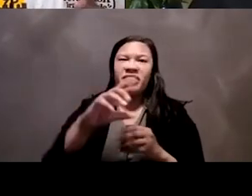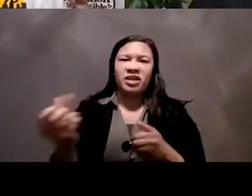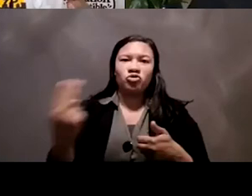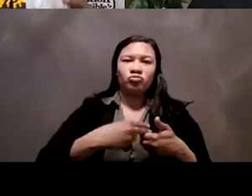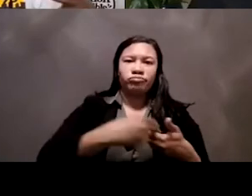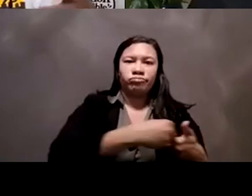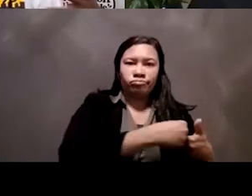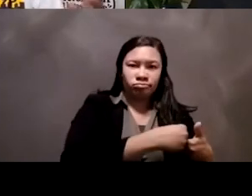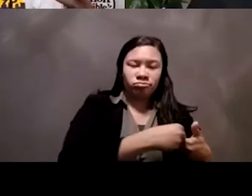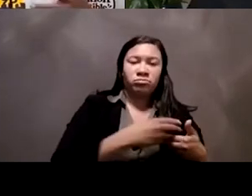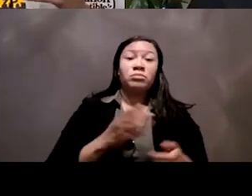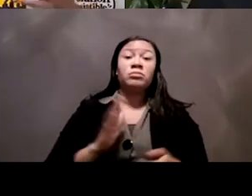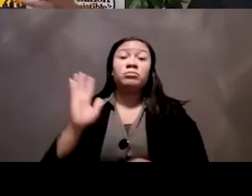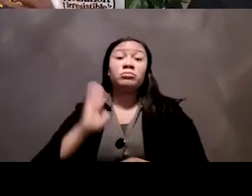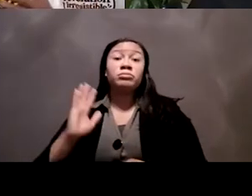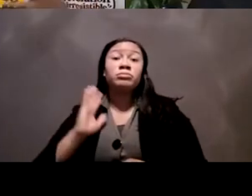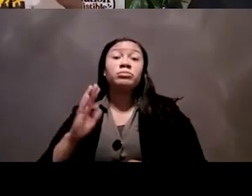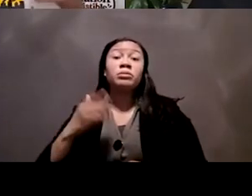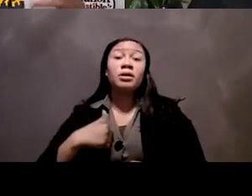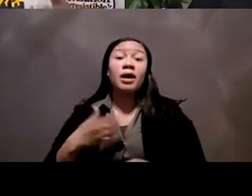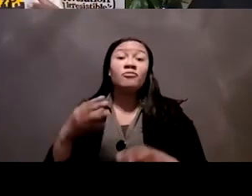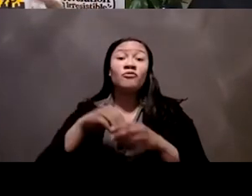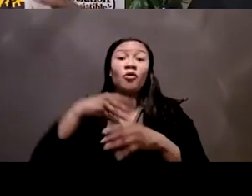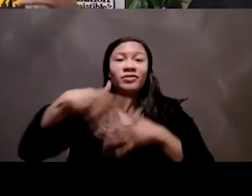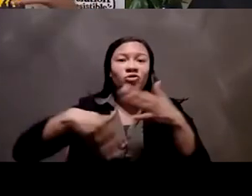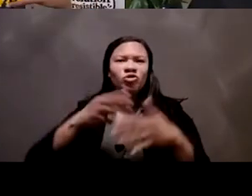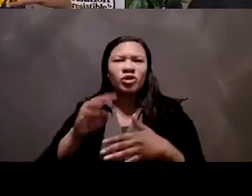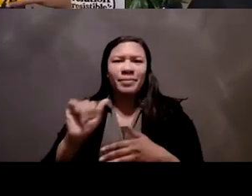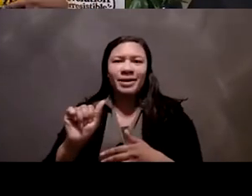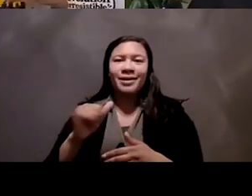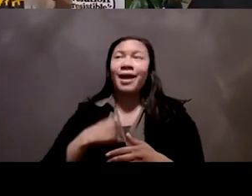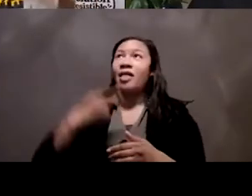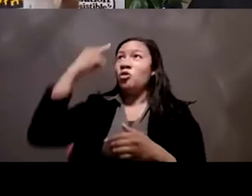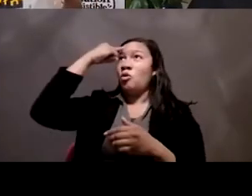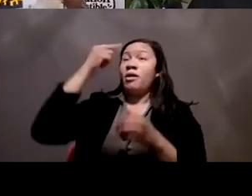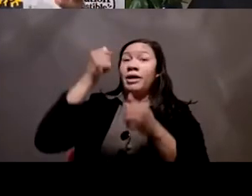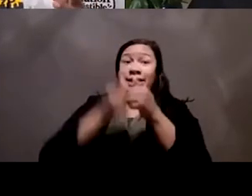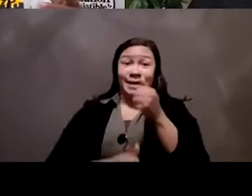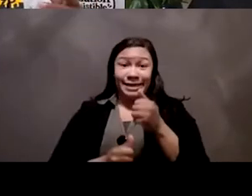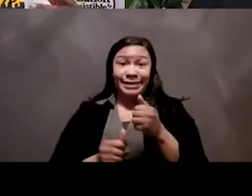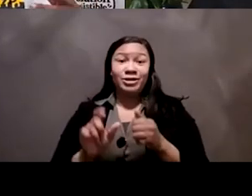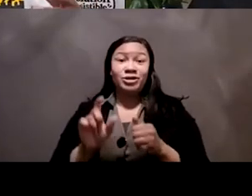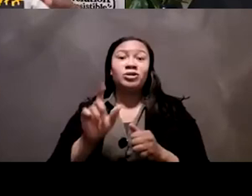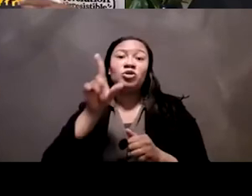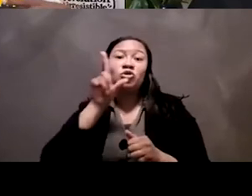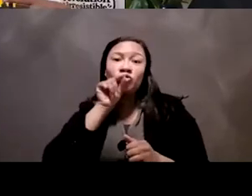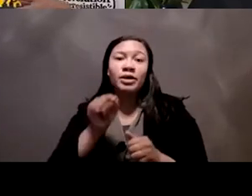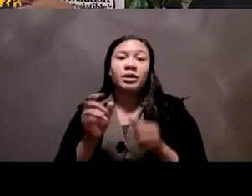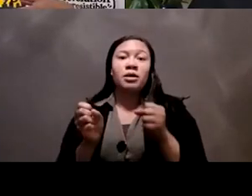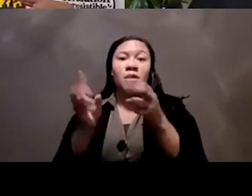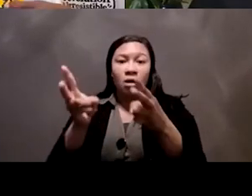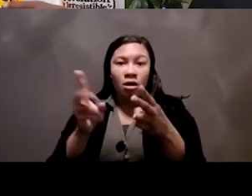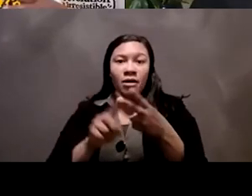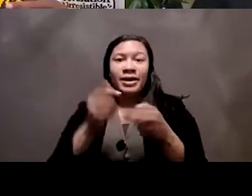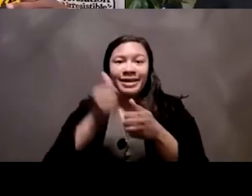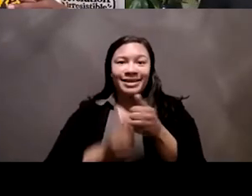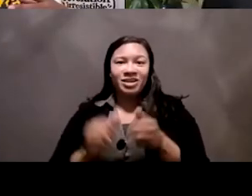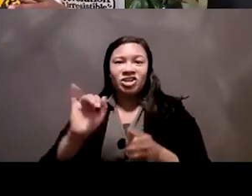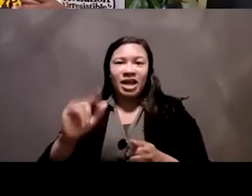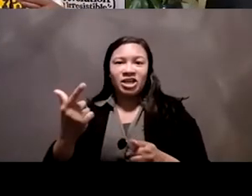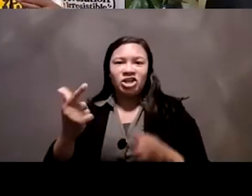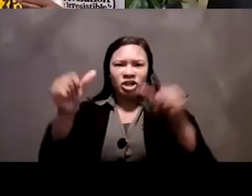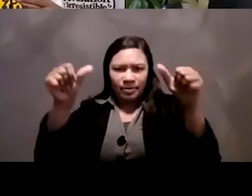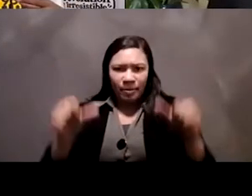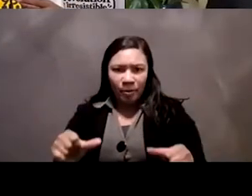I think for me, I always thought about each tweet or Instagram post or Pinterest pin, whatever, as an opportunity for engagement. It was just